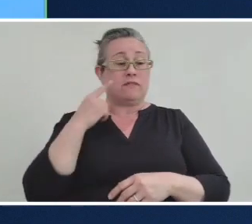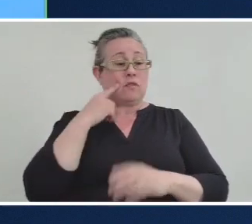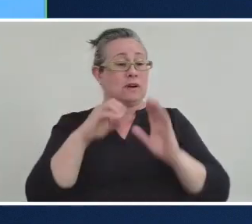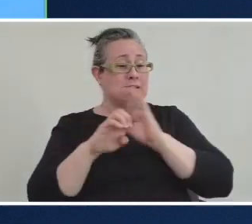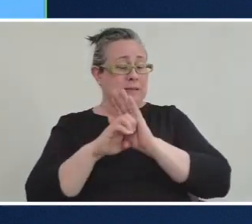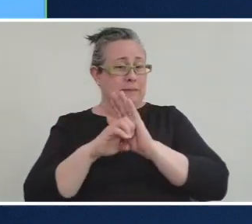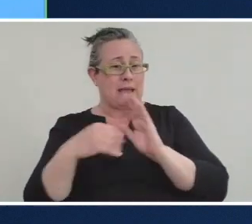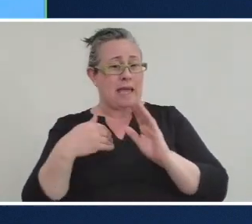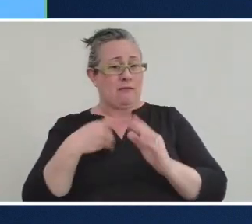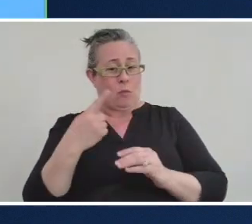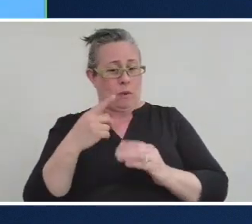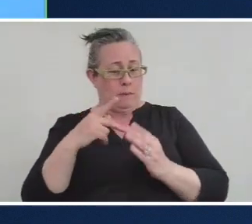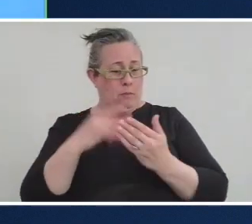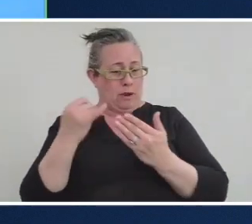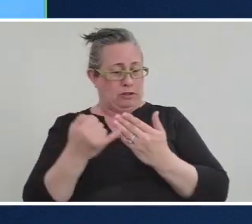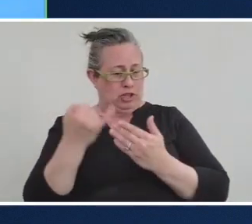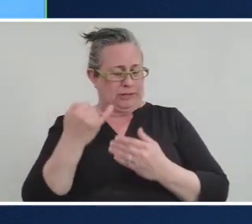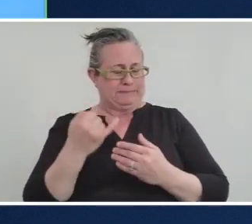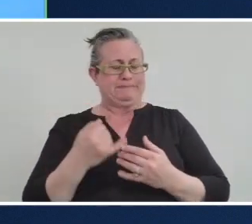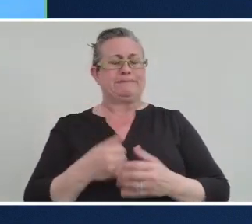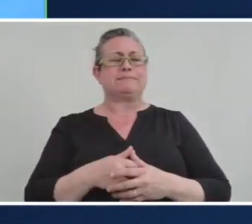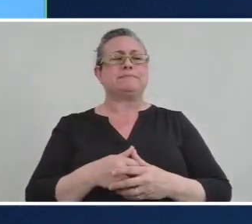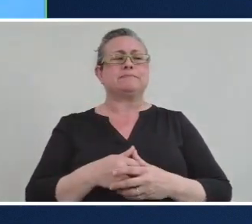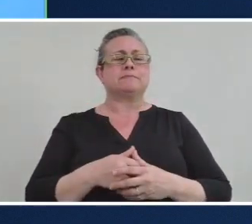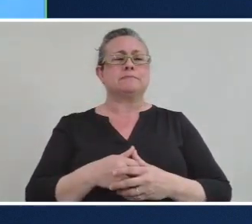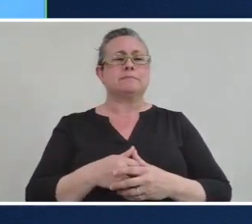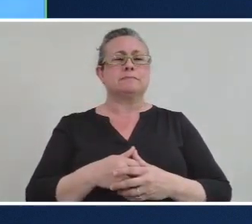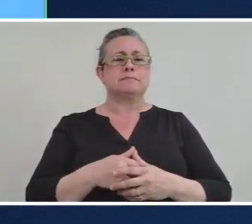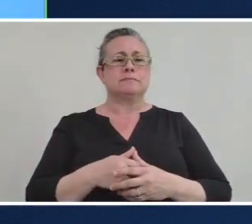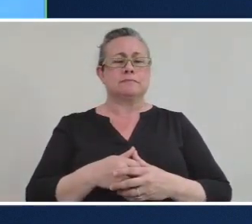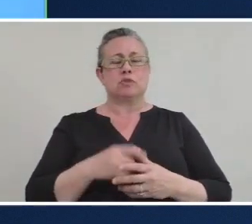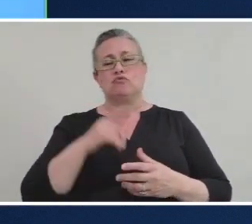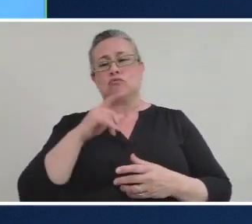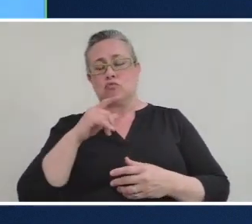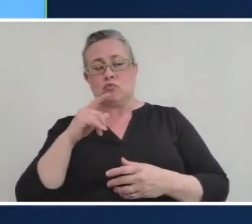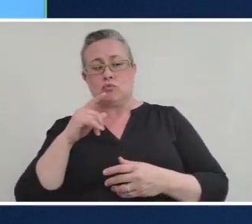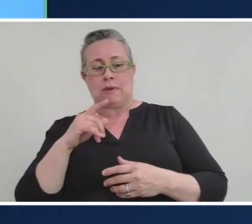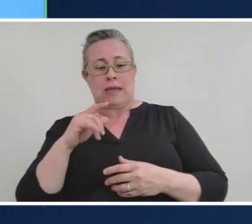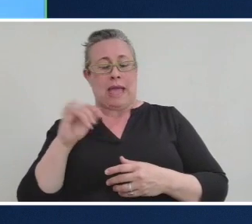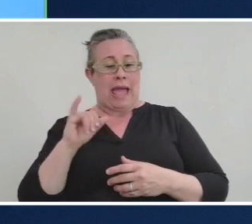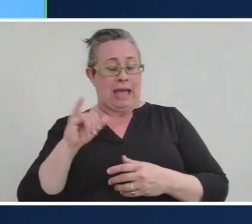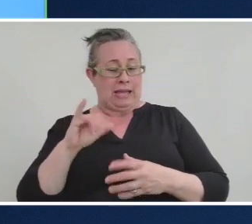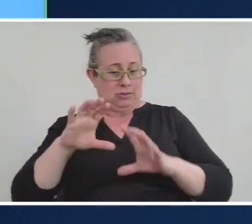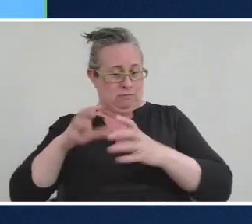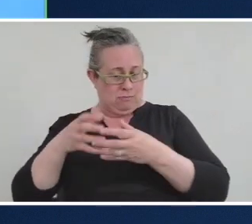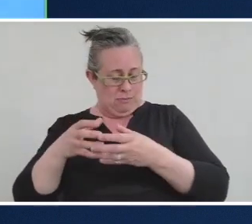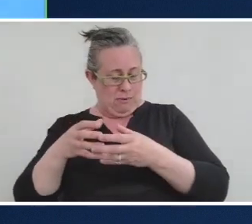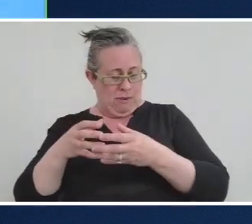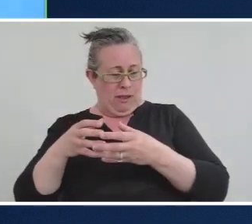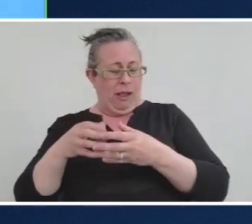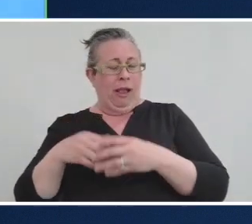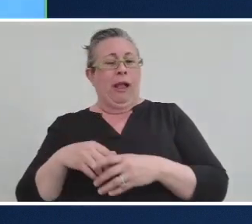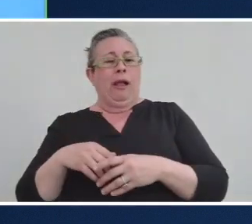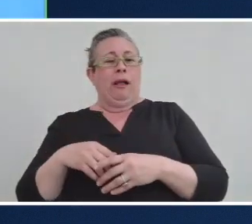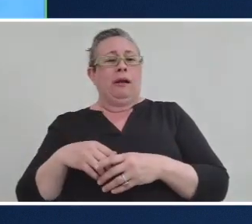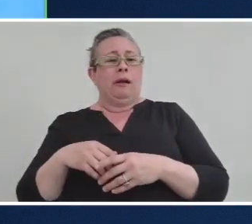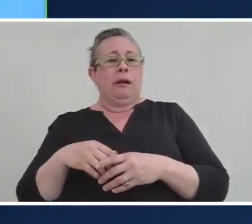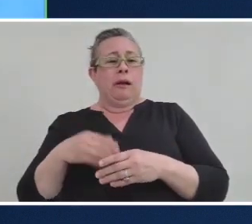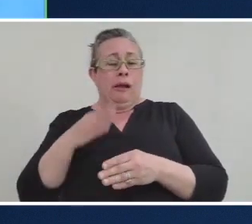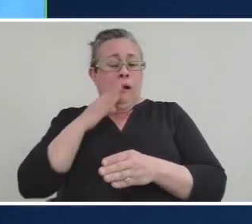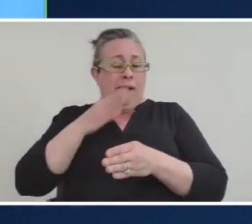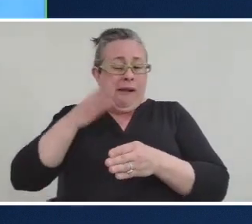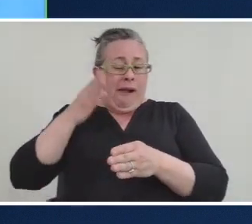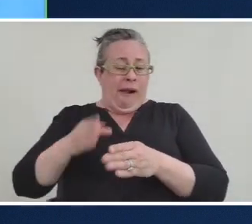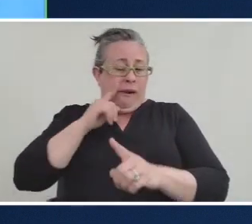project that we are doing right now, as a movement with Global Affairs Canada, and the aim is really to